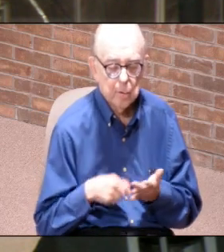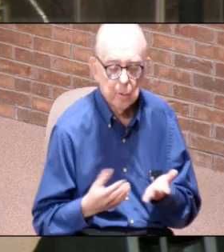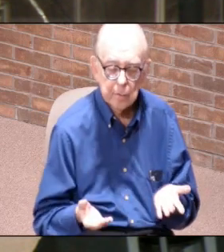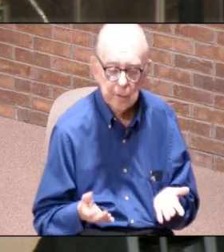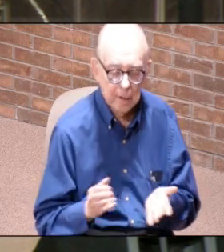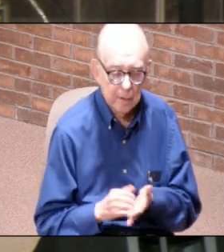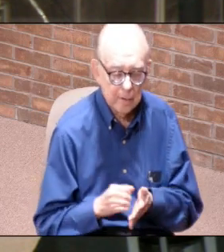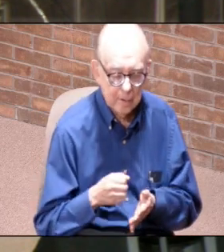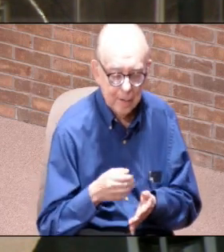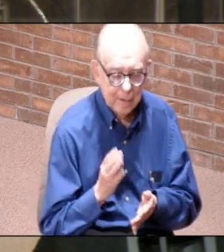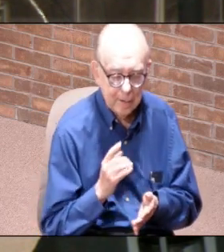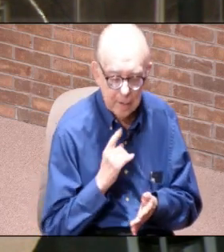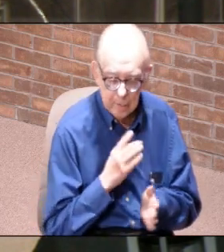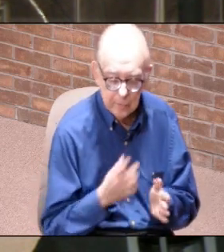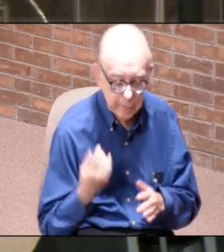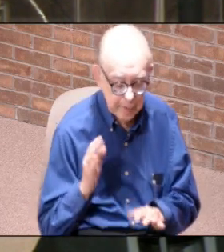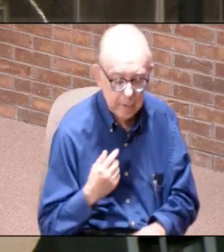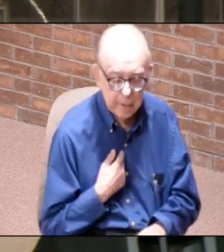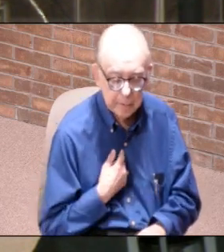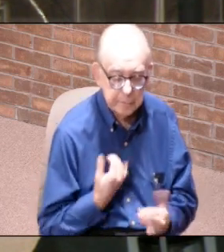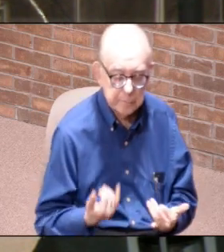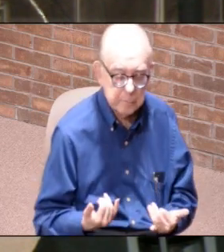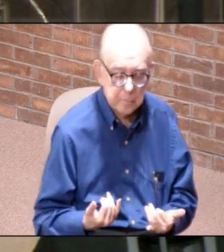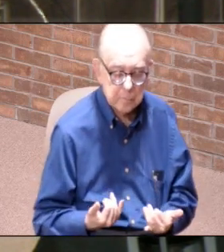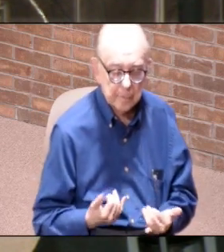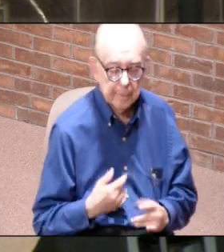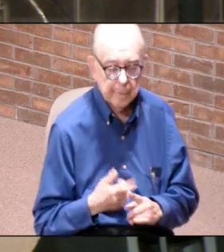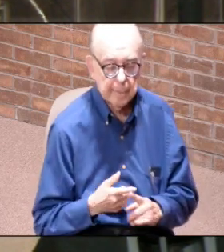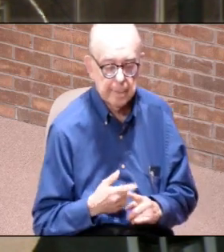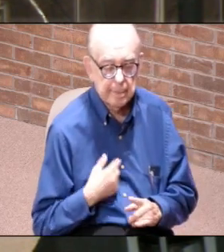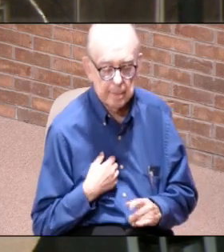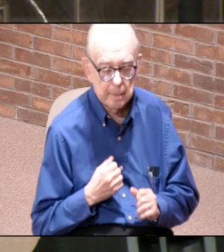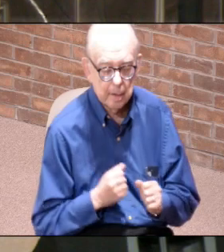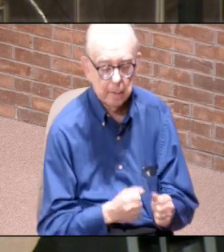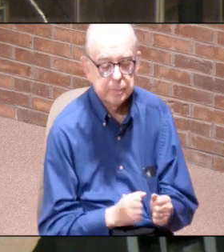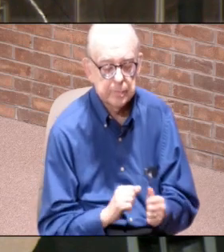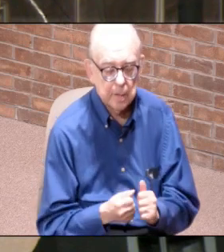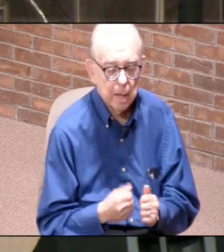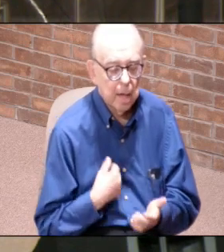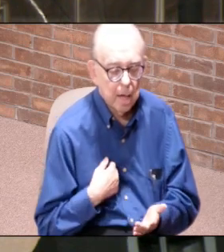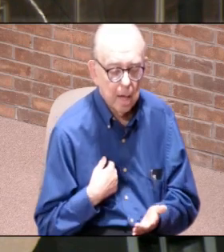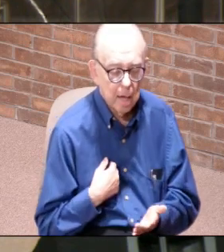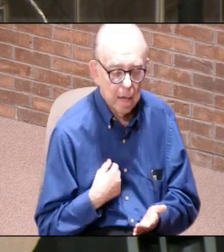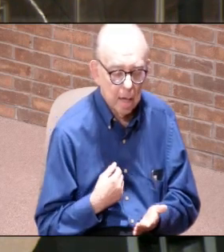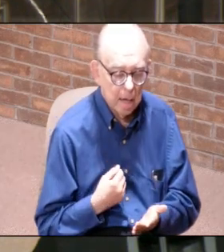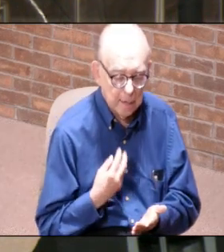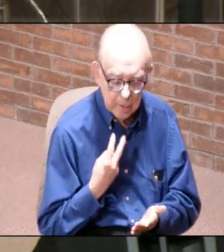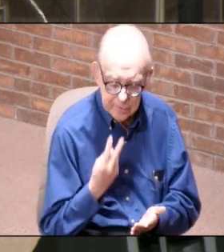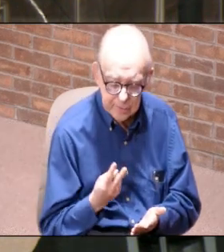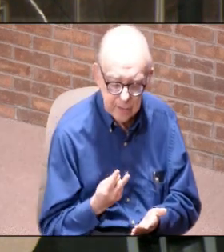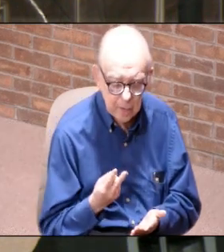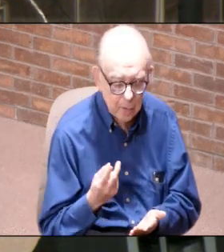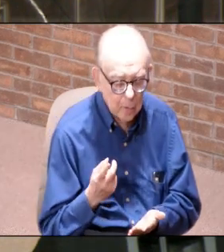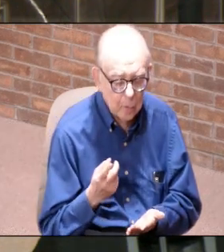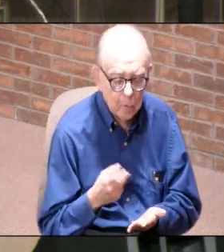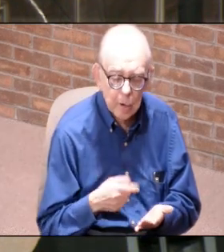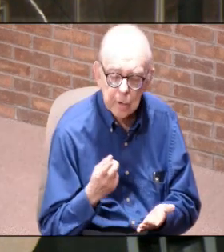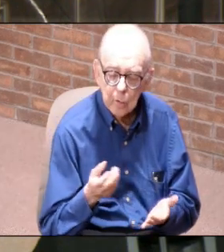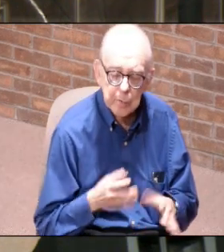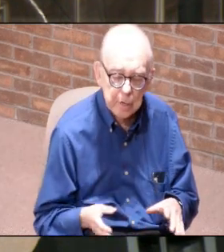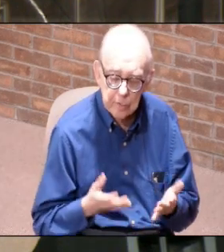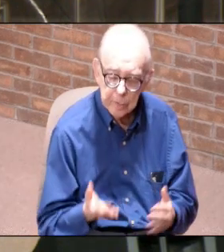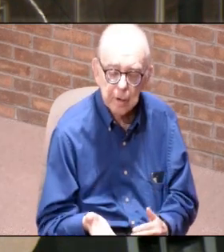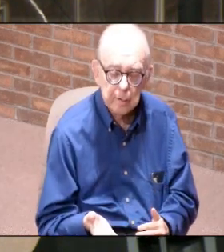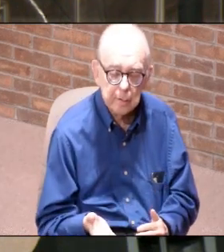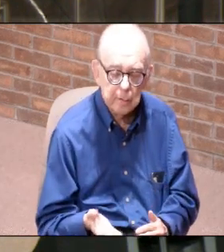is. But God, if this is the plans that you have for me today, then as I follow it, help me to open up and see what it is you want me to do